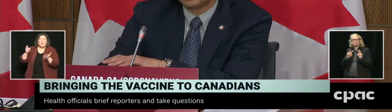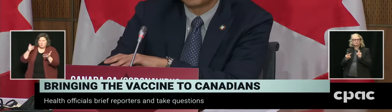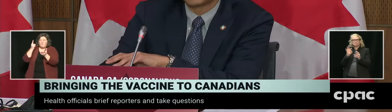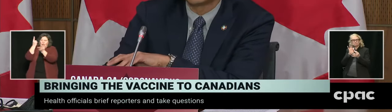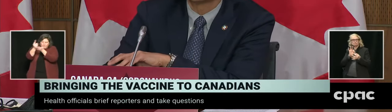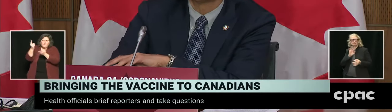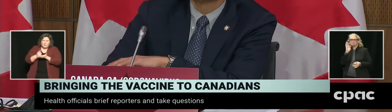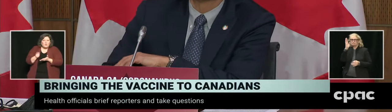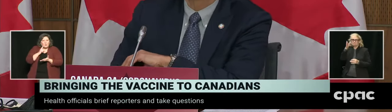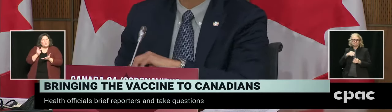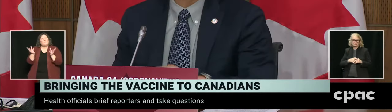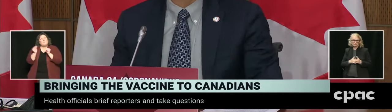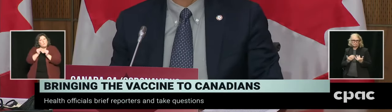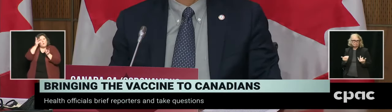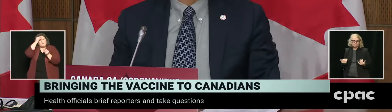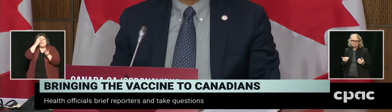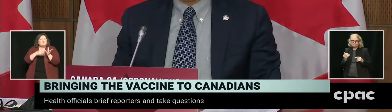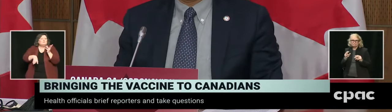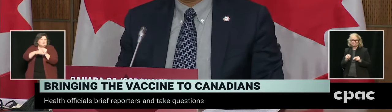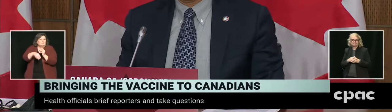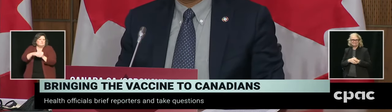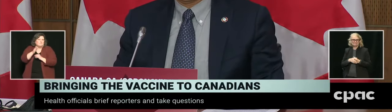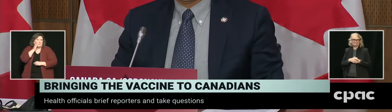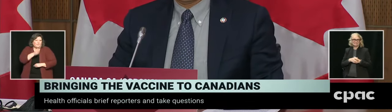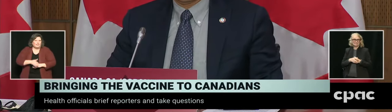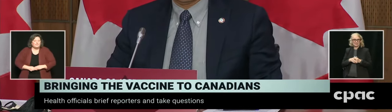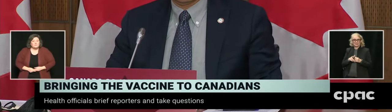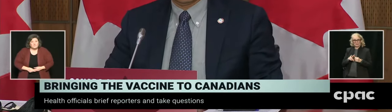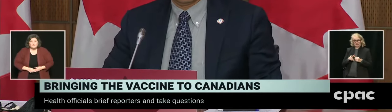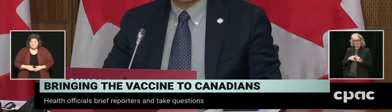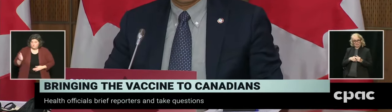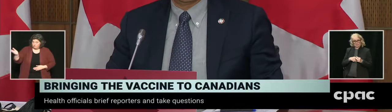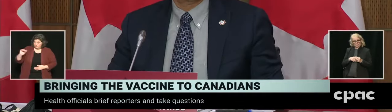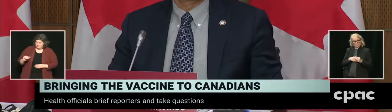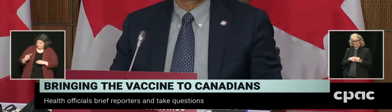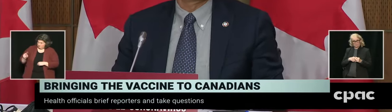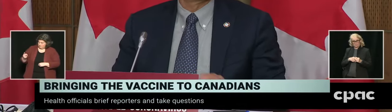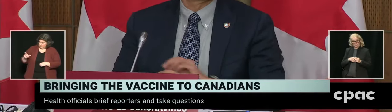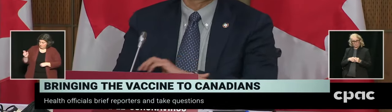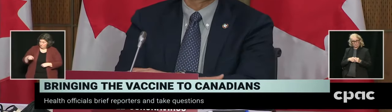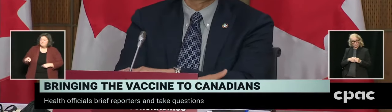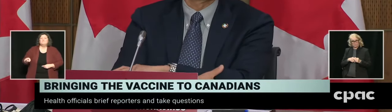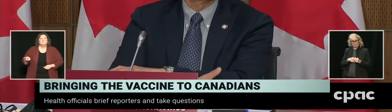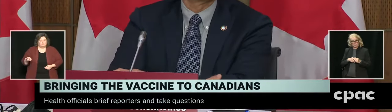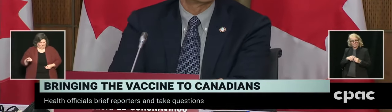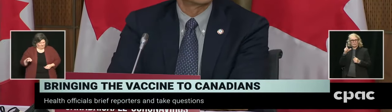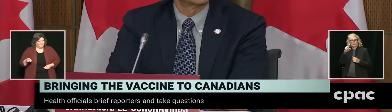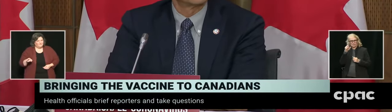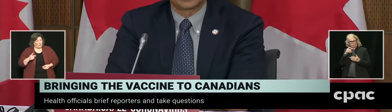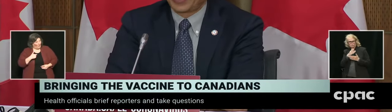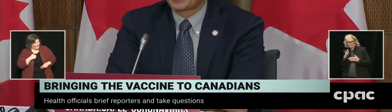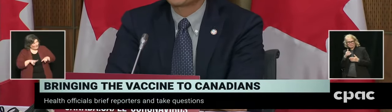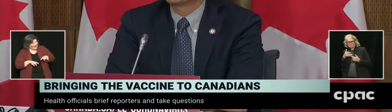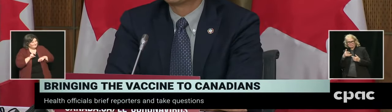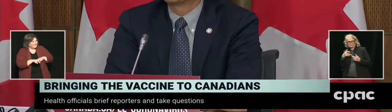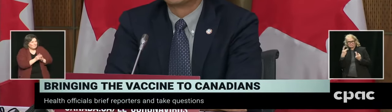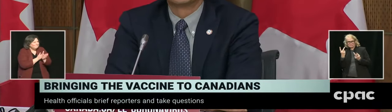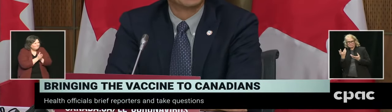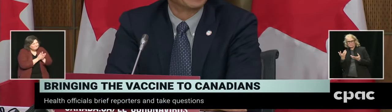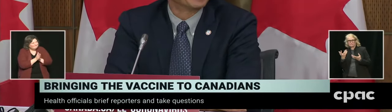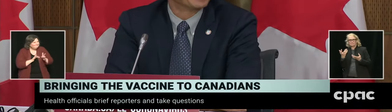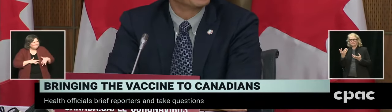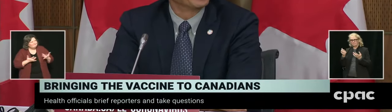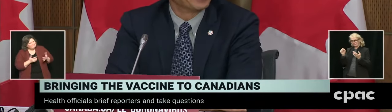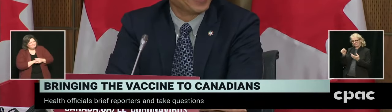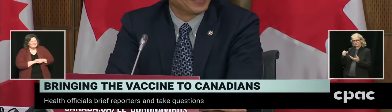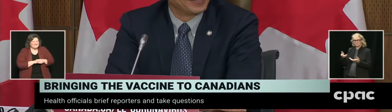Thank you. Thank you, doctors. Mia, follow up? Yeah, we're just trying to get ahead of ourselves, Dr. Njoo.